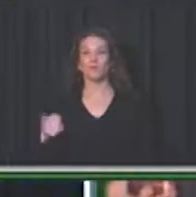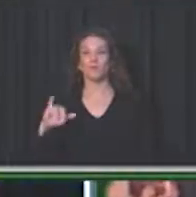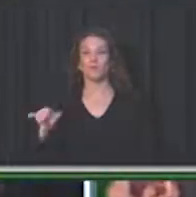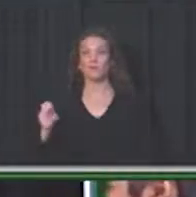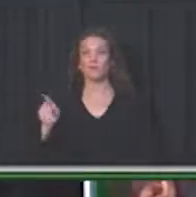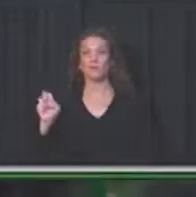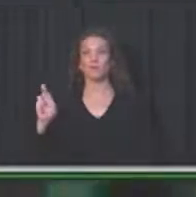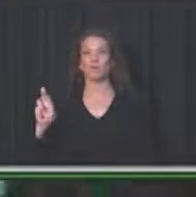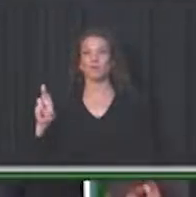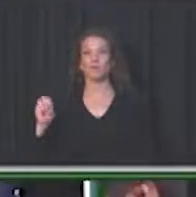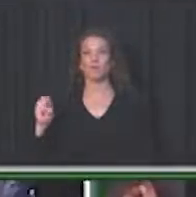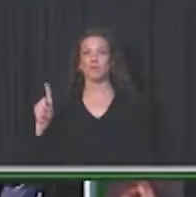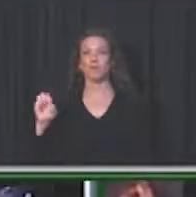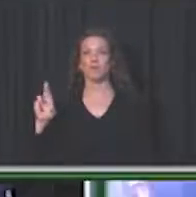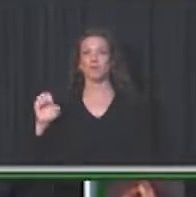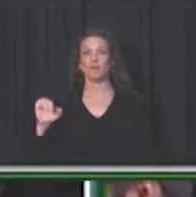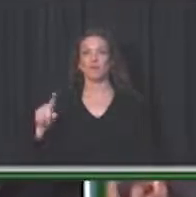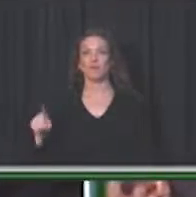Rodriguez.